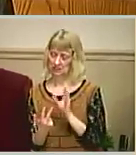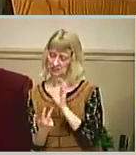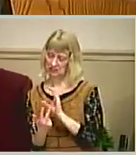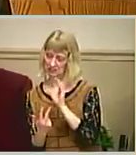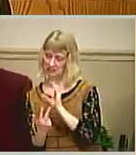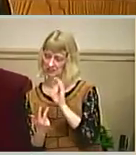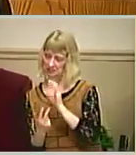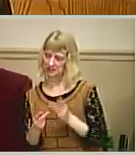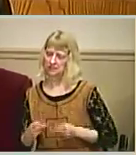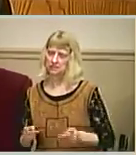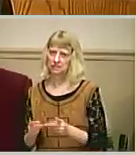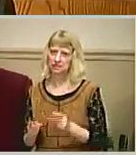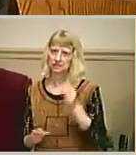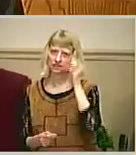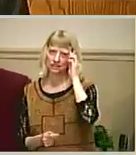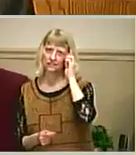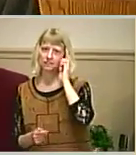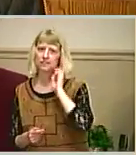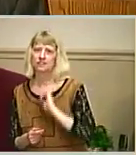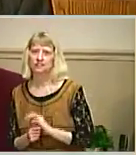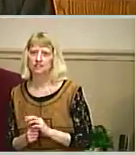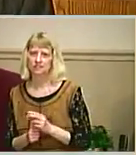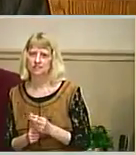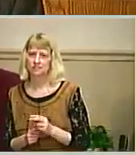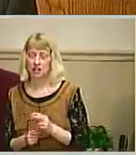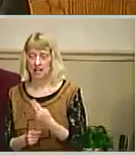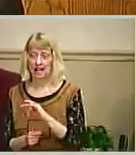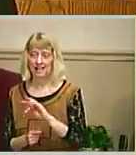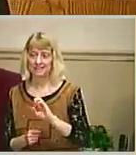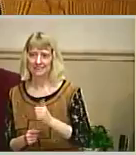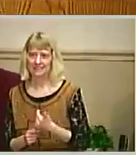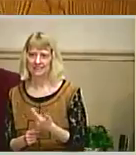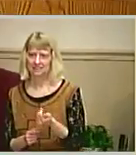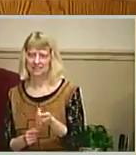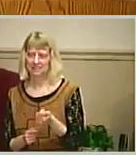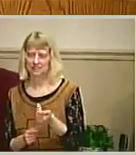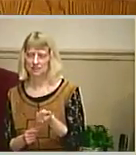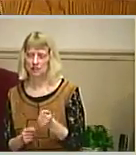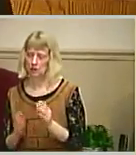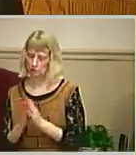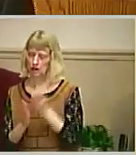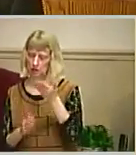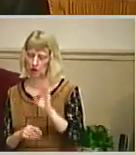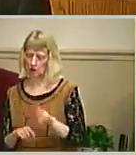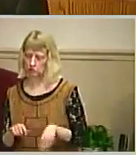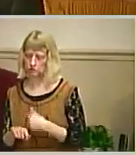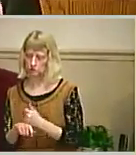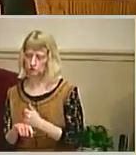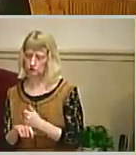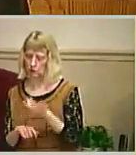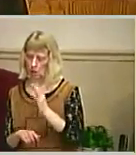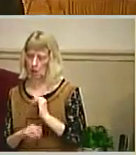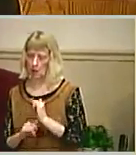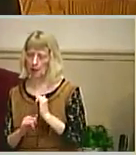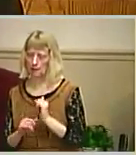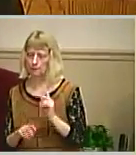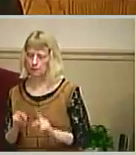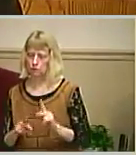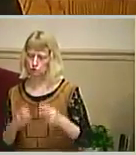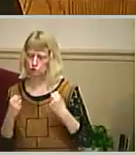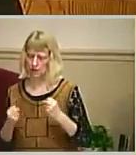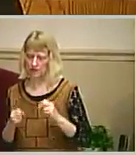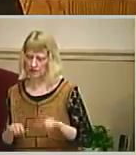them, Hunter Heaton. But let's pray that God will raise up godly people to support and strengthen this